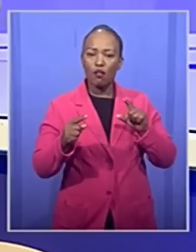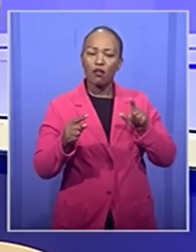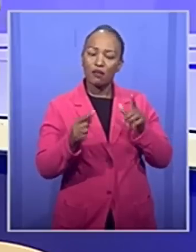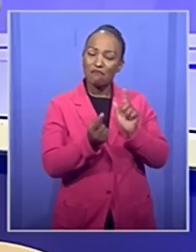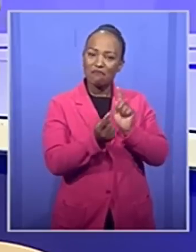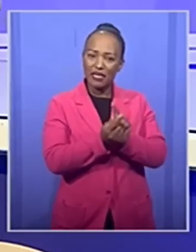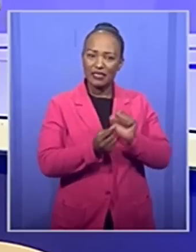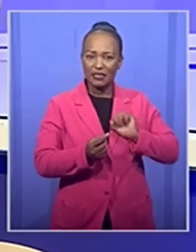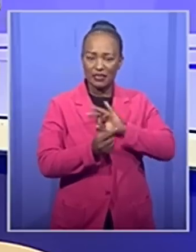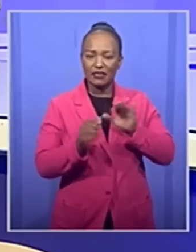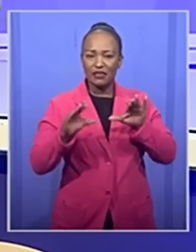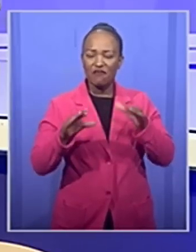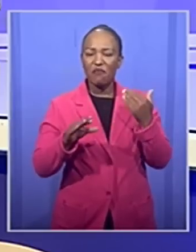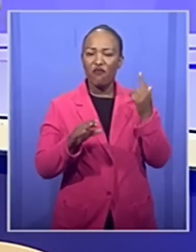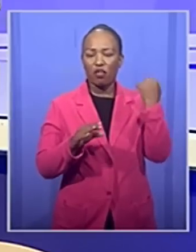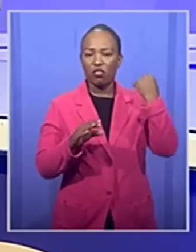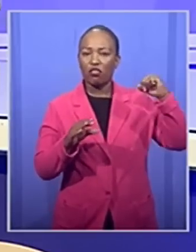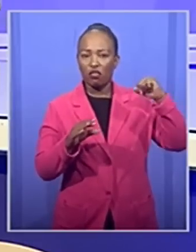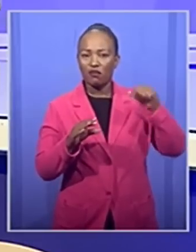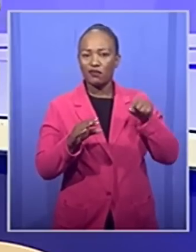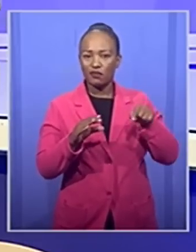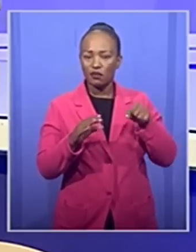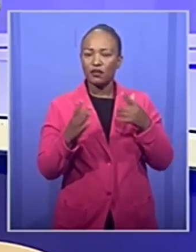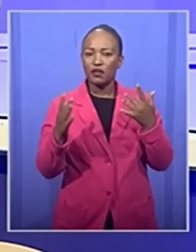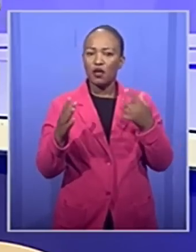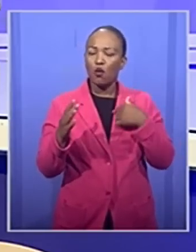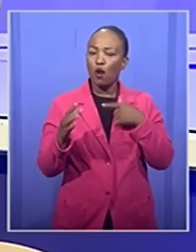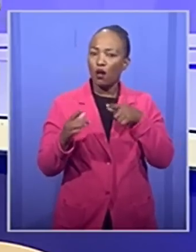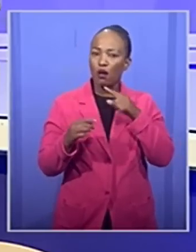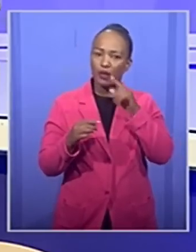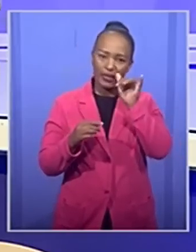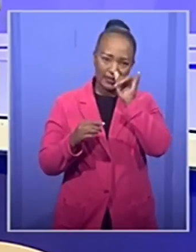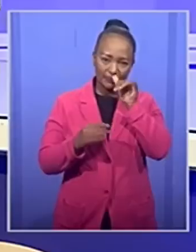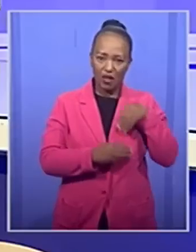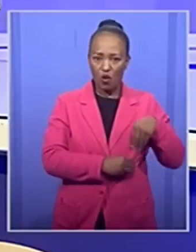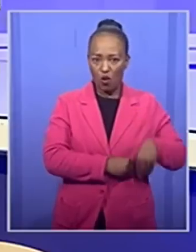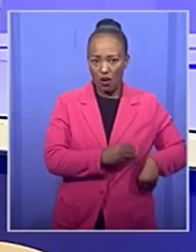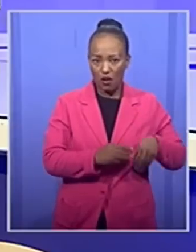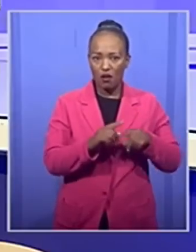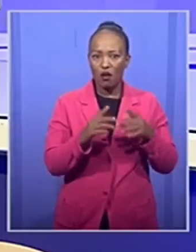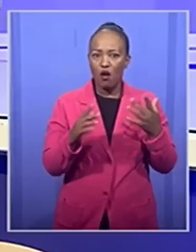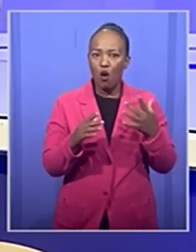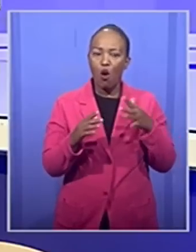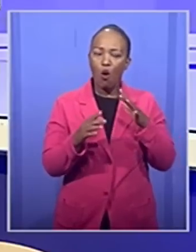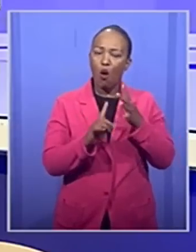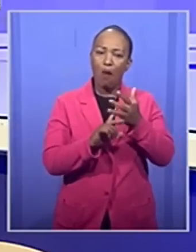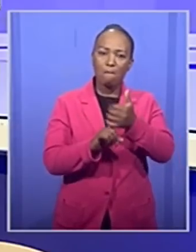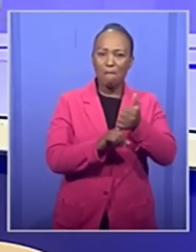bego ba le kgahlanong le se go akaretšwa boitshwaro bja bosenyi bja go swana le go thopa ka